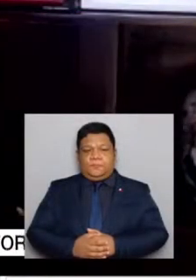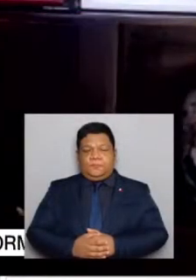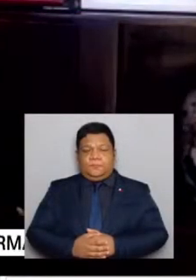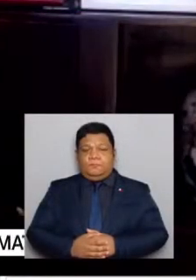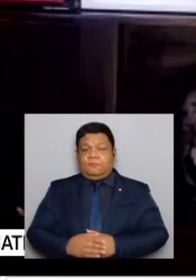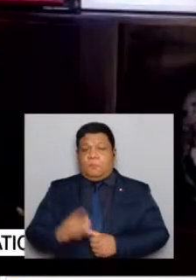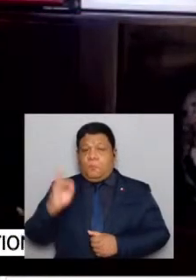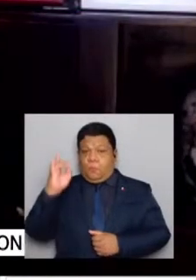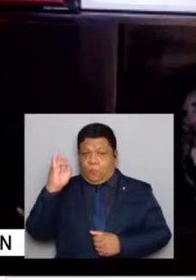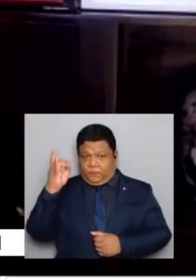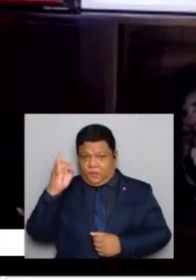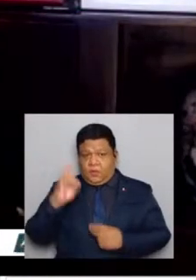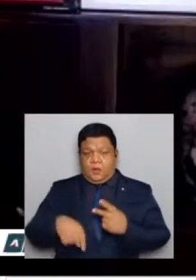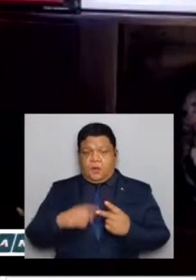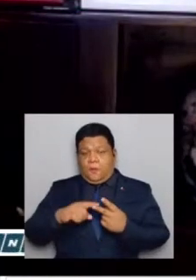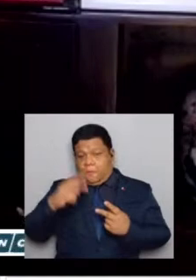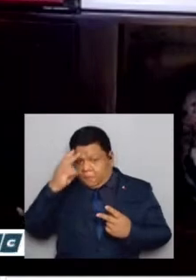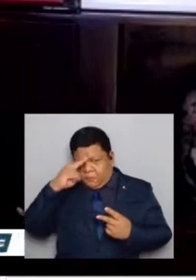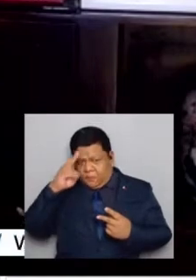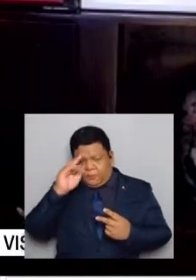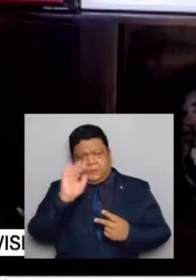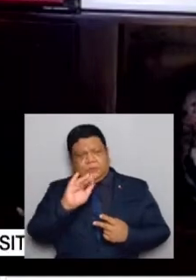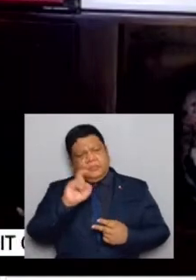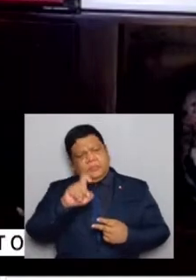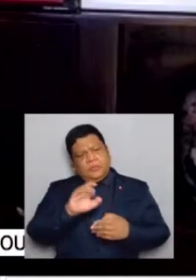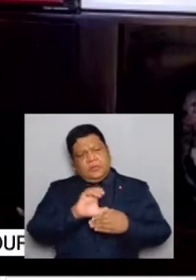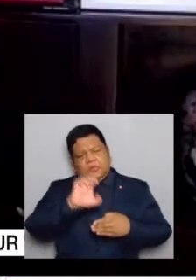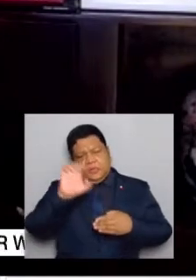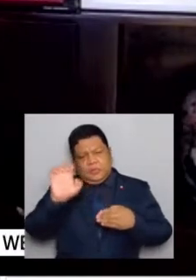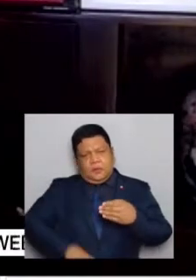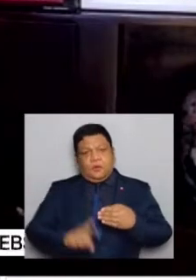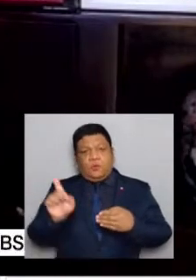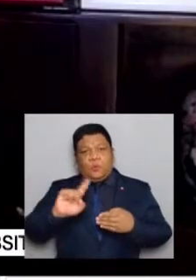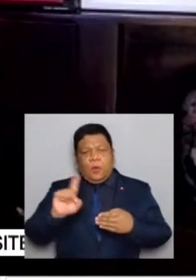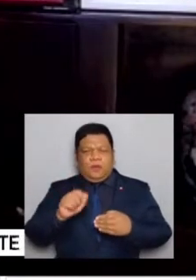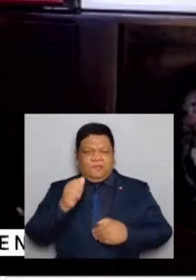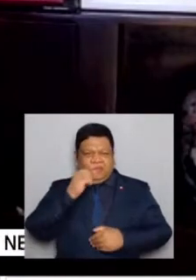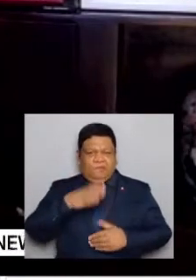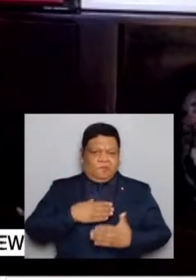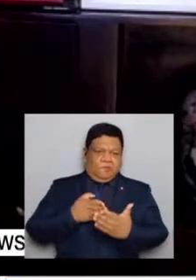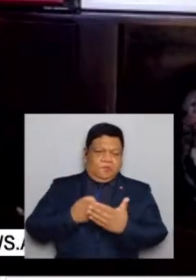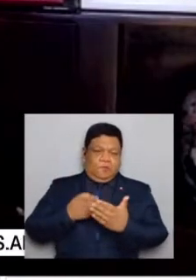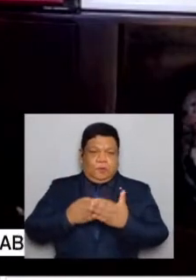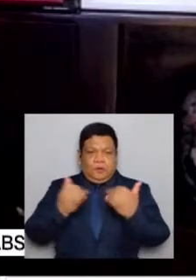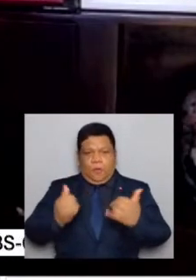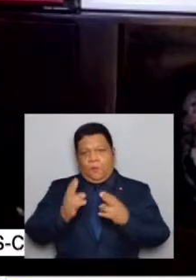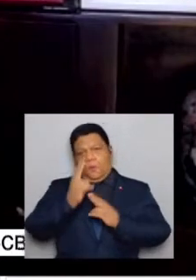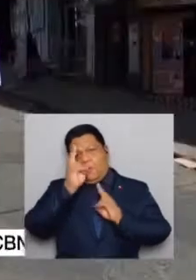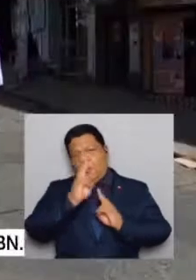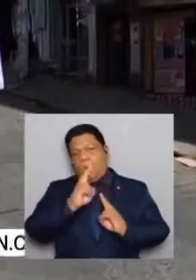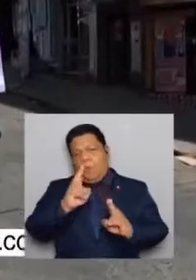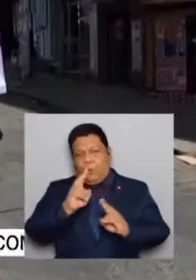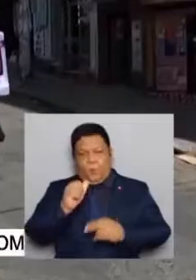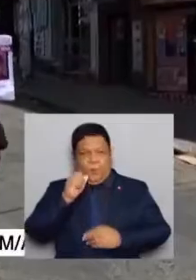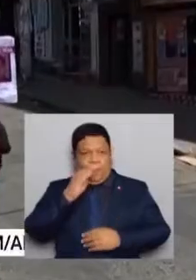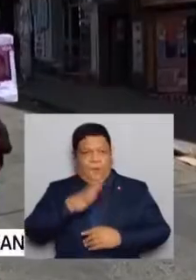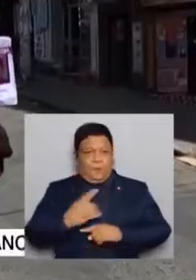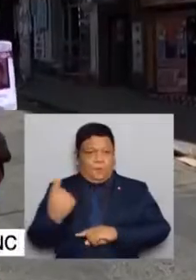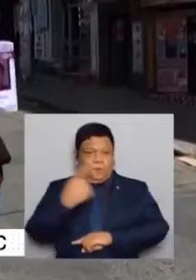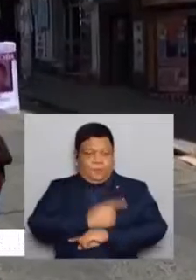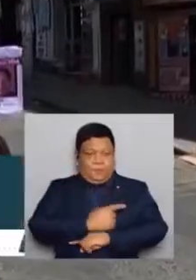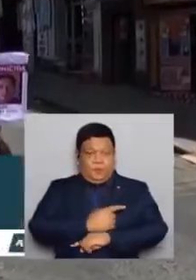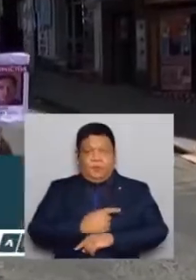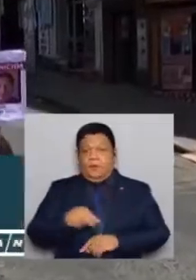Bolivia and Mexico call for an end to femicide as they mark International Women's Day. Bolivian feminist groups took to the streets